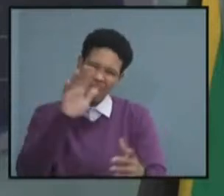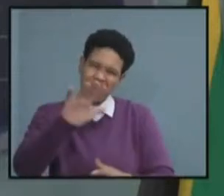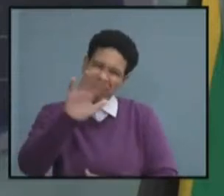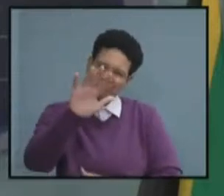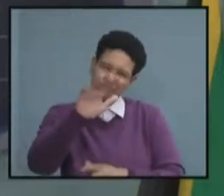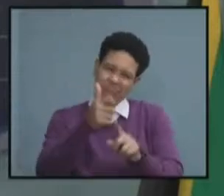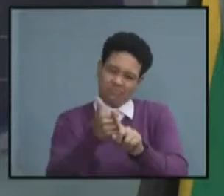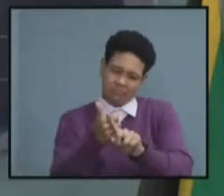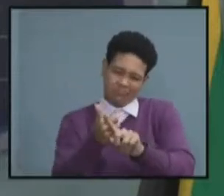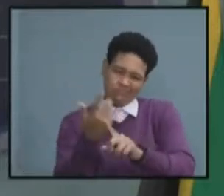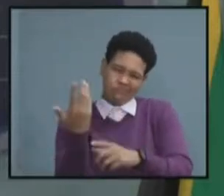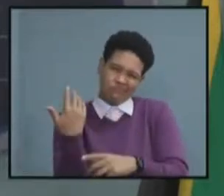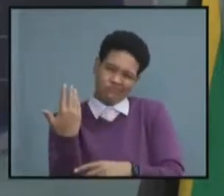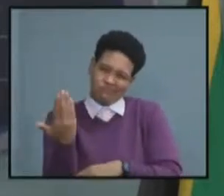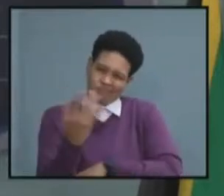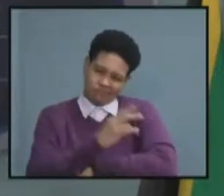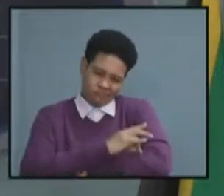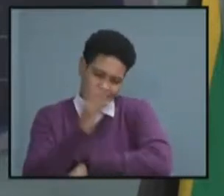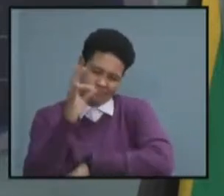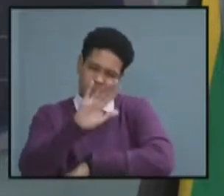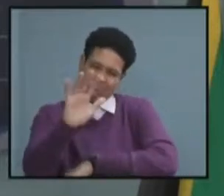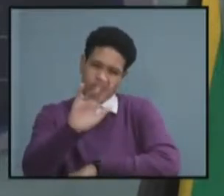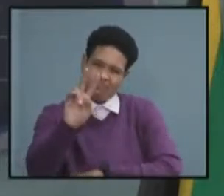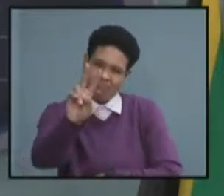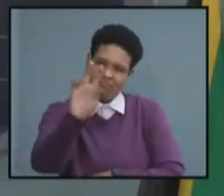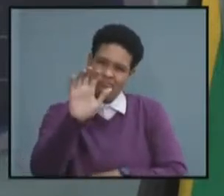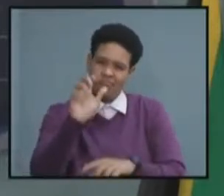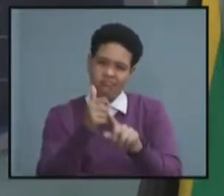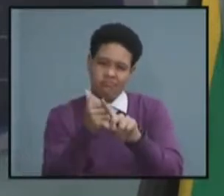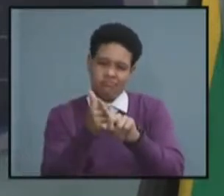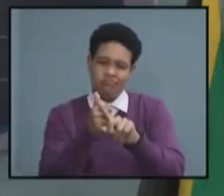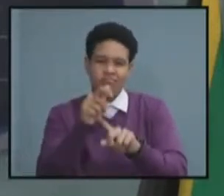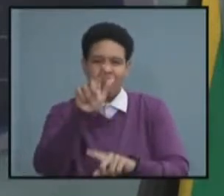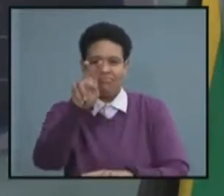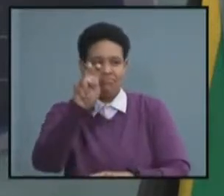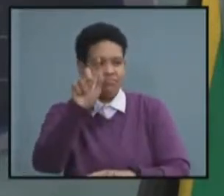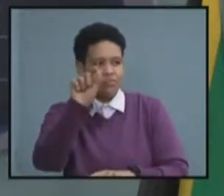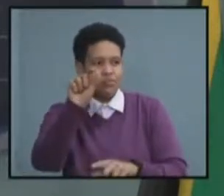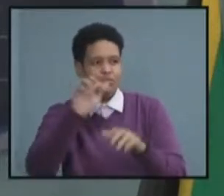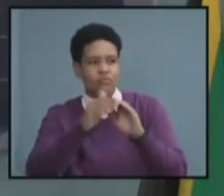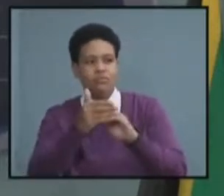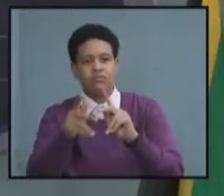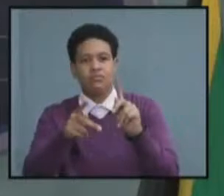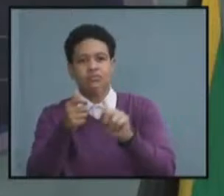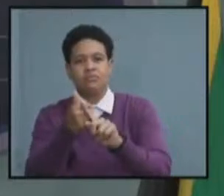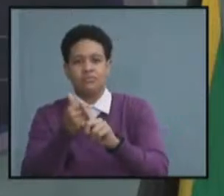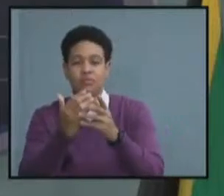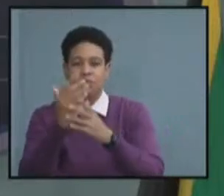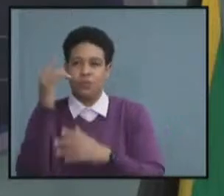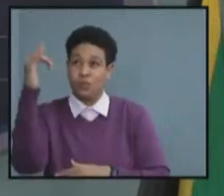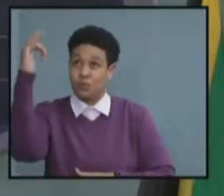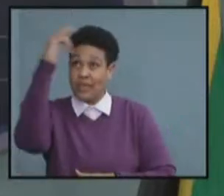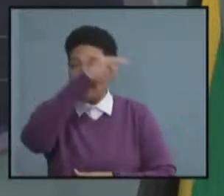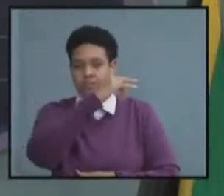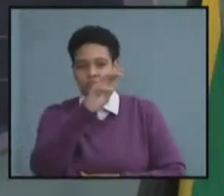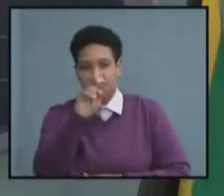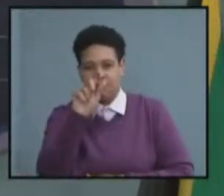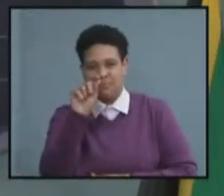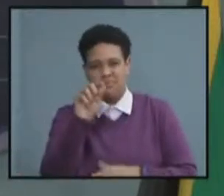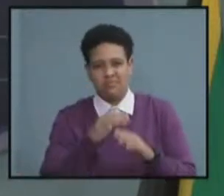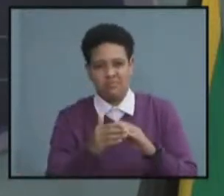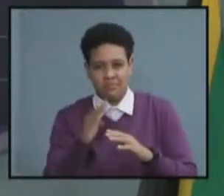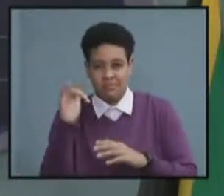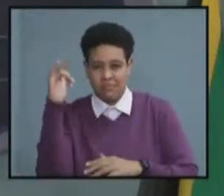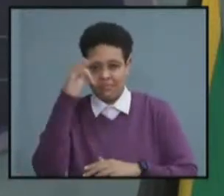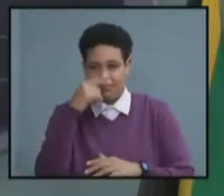roughly in the next 7 days, approximately 220 Jamaicans by air. So we are doing